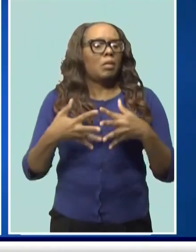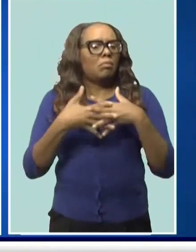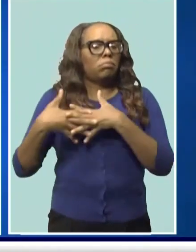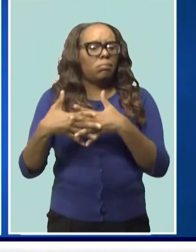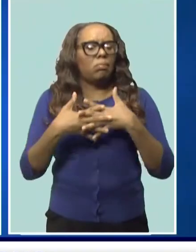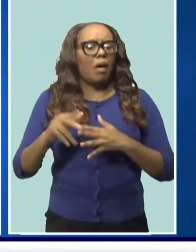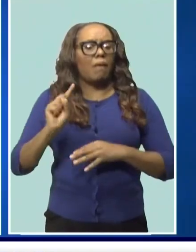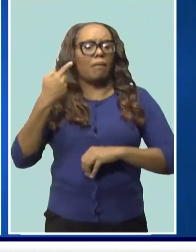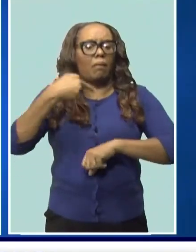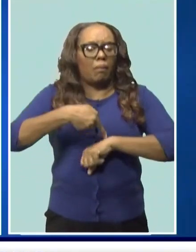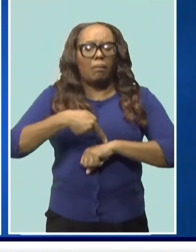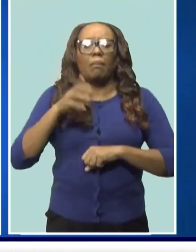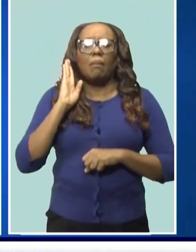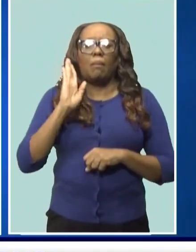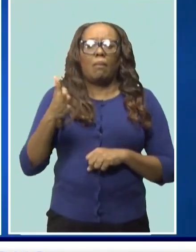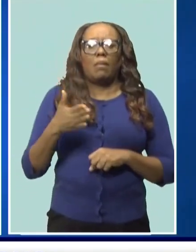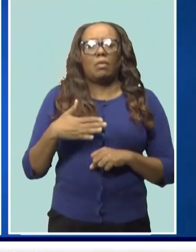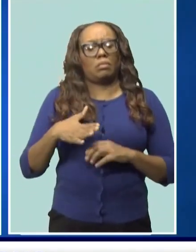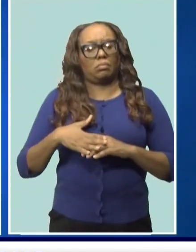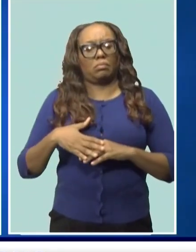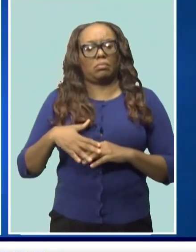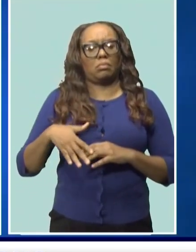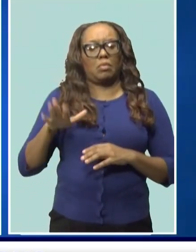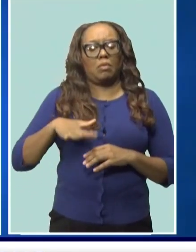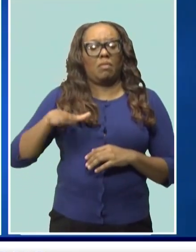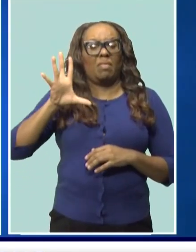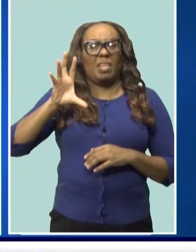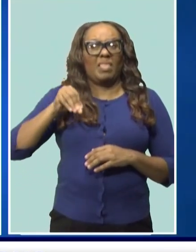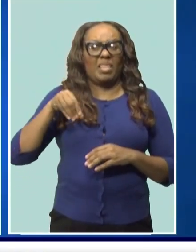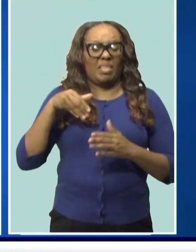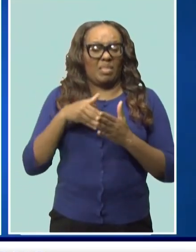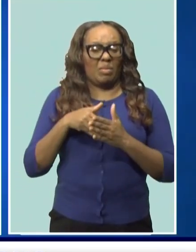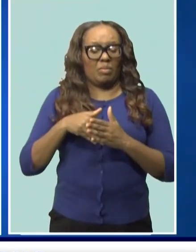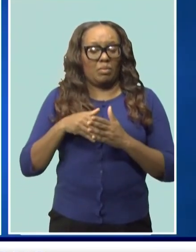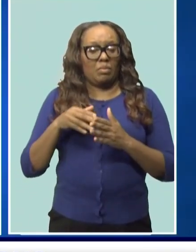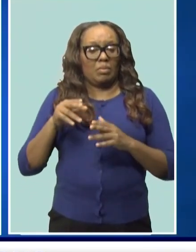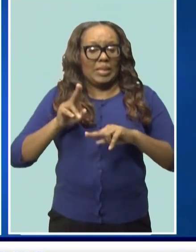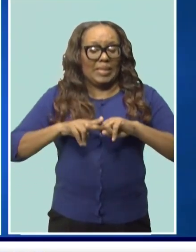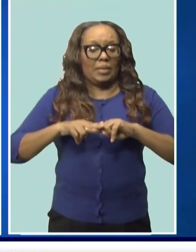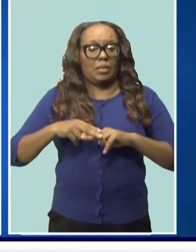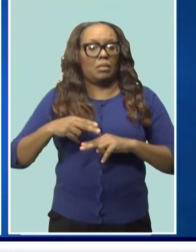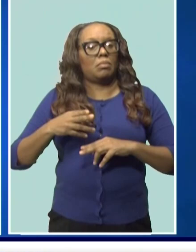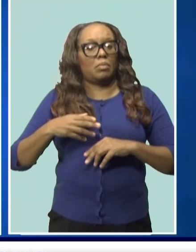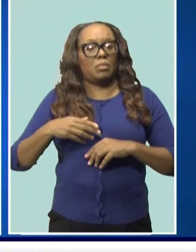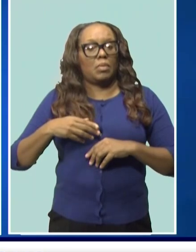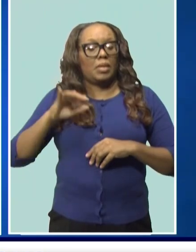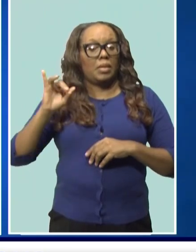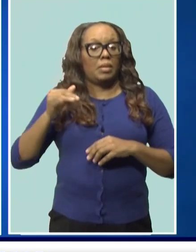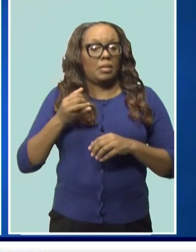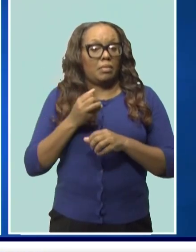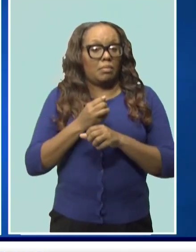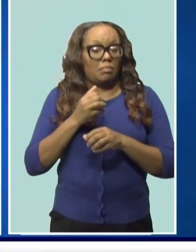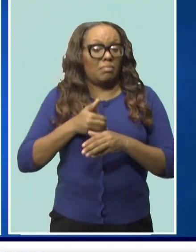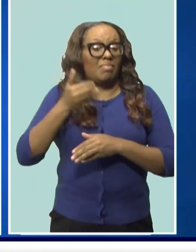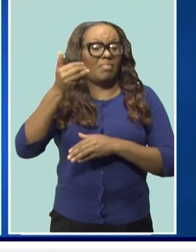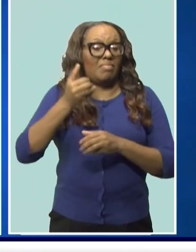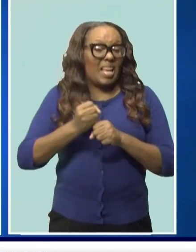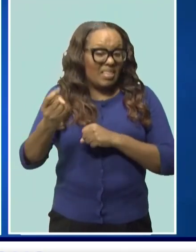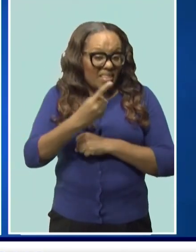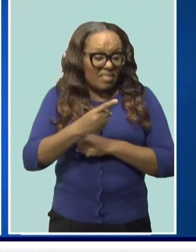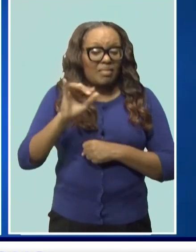time ever, is scheduled to eclipse 50,000 seats in 1 month in January 2025, and again in March it rises